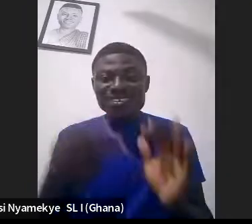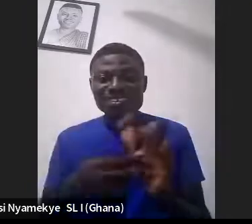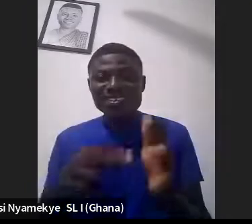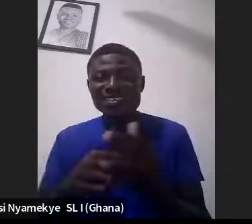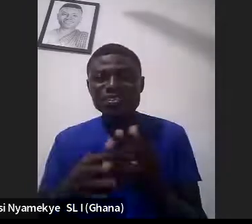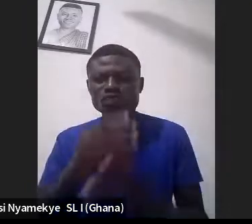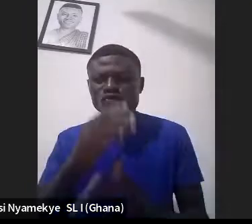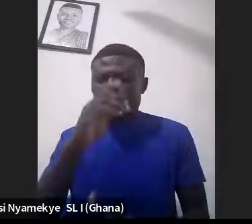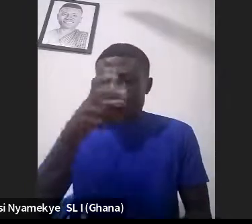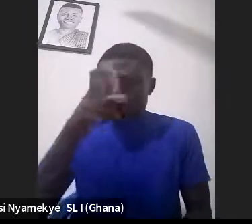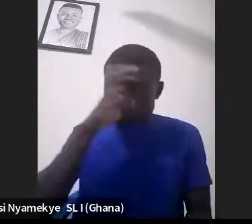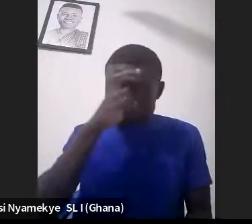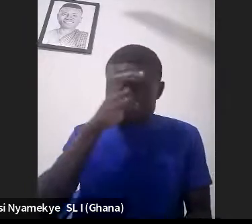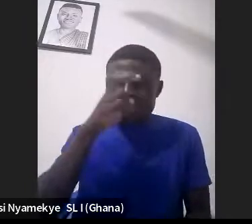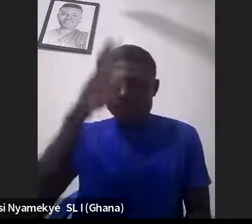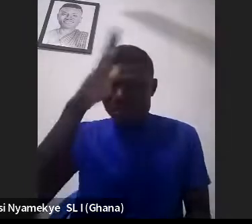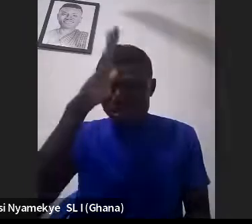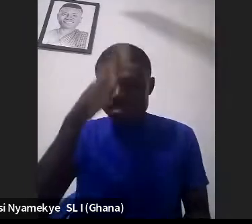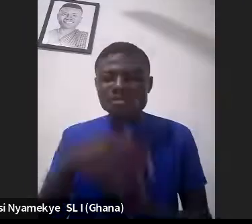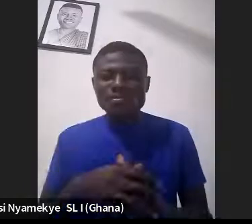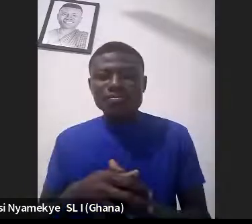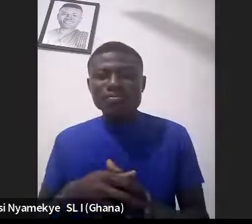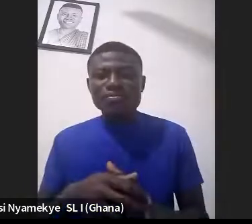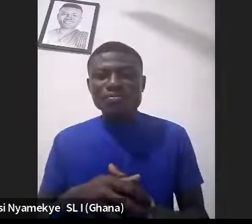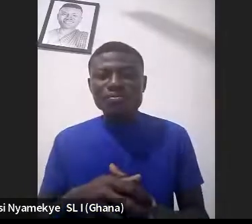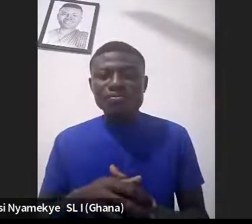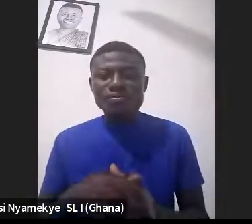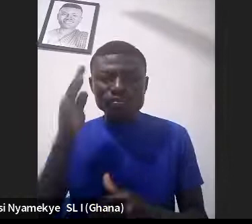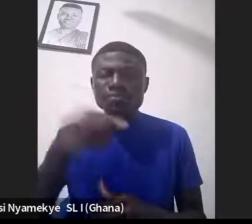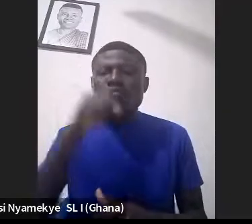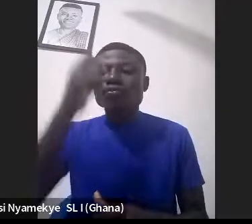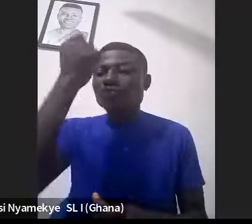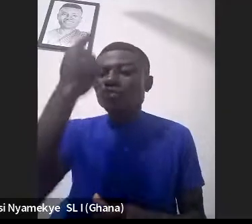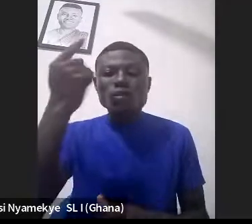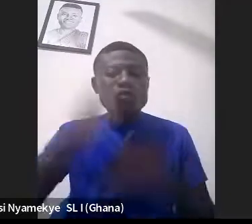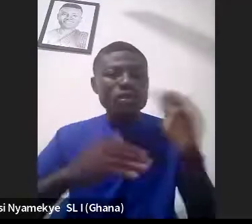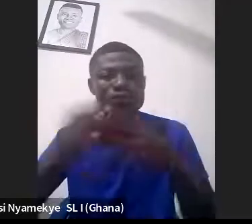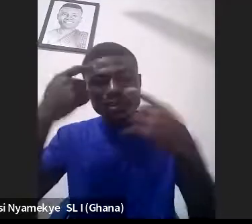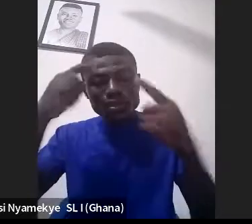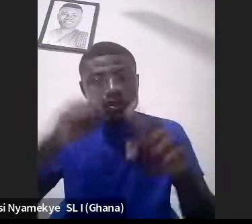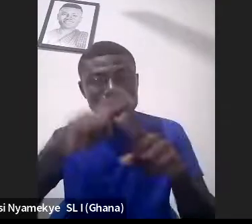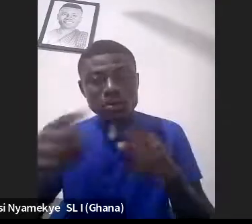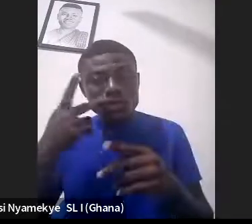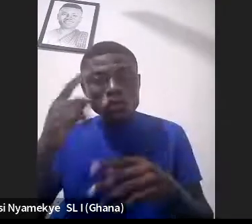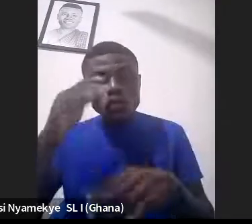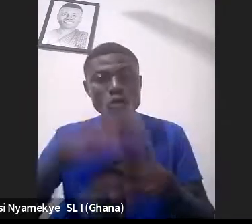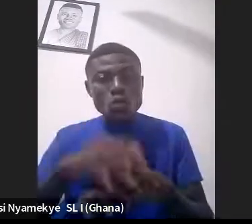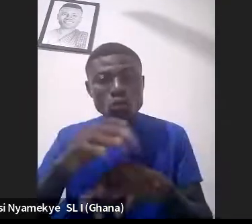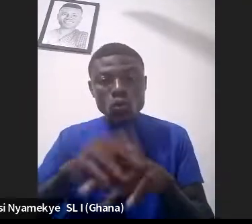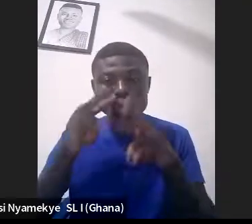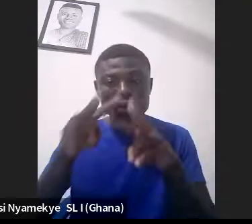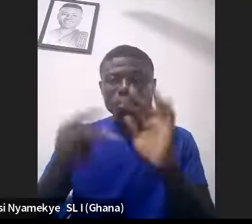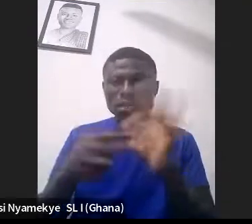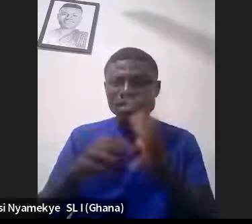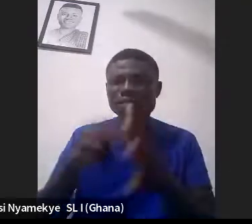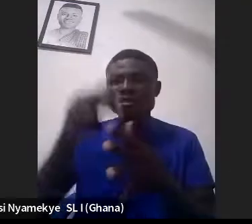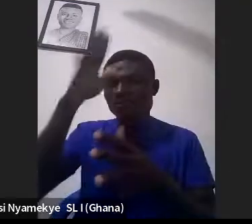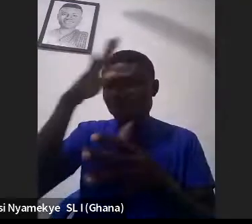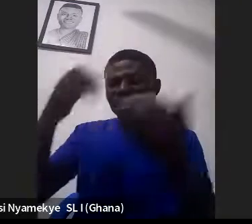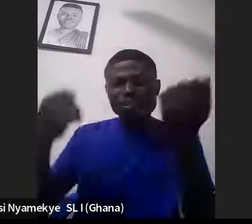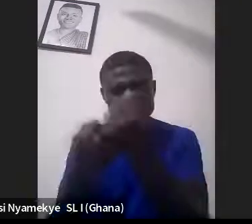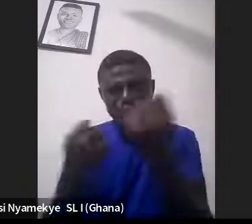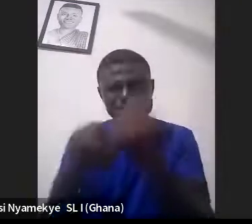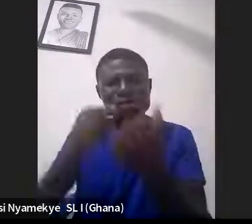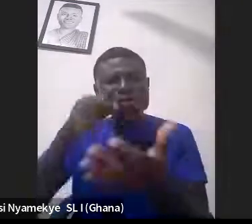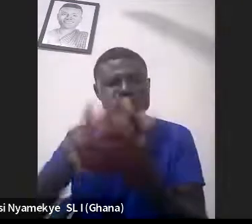ones. They wouldn't understand anything, but seeing him on the call alone says a lot. So